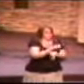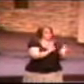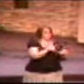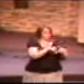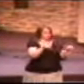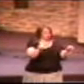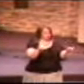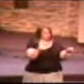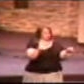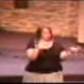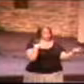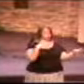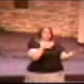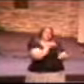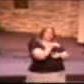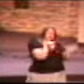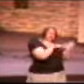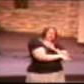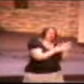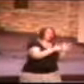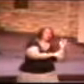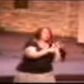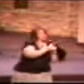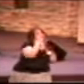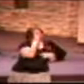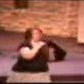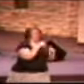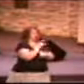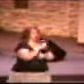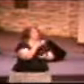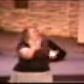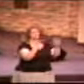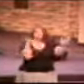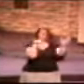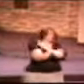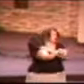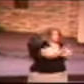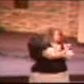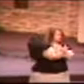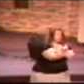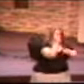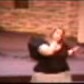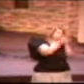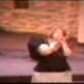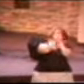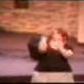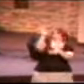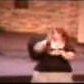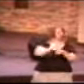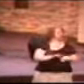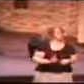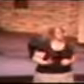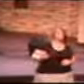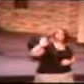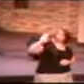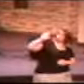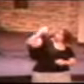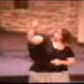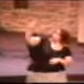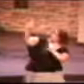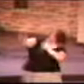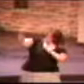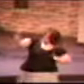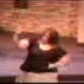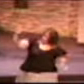they did kill Jesus for it and they might kill you too praise God your kingdom